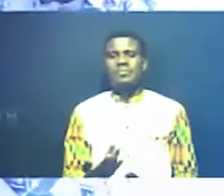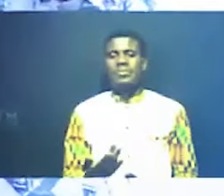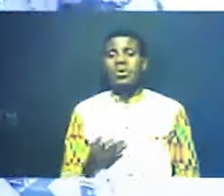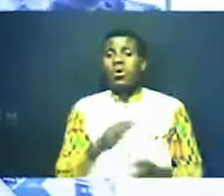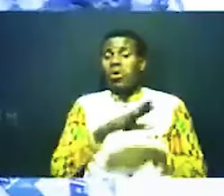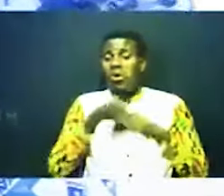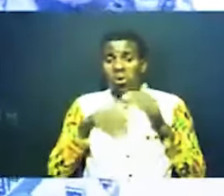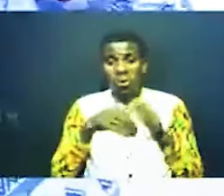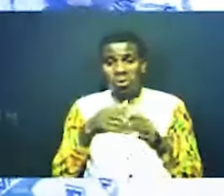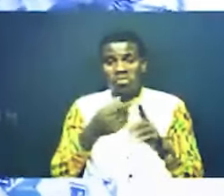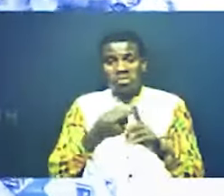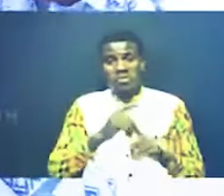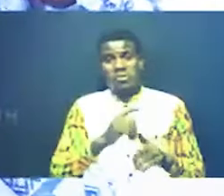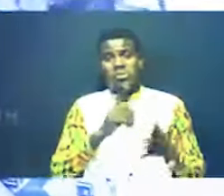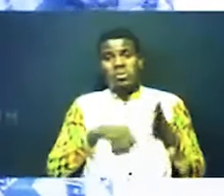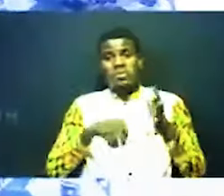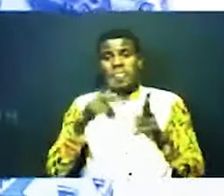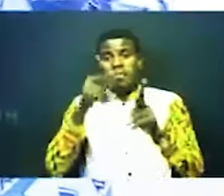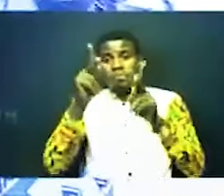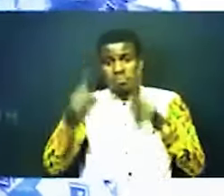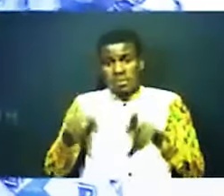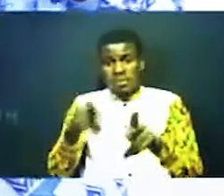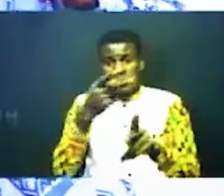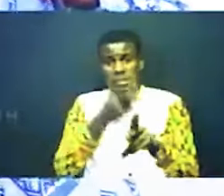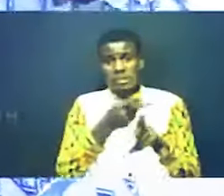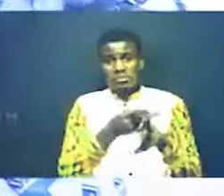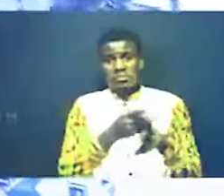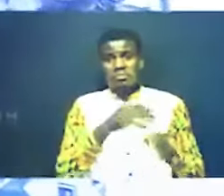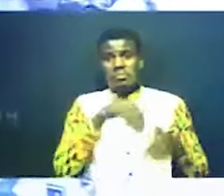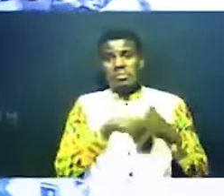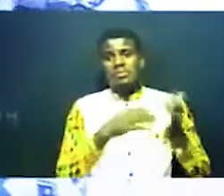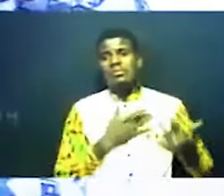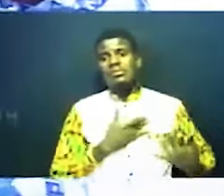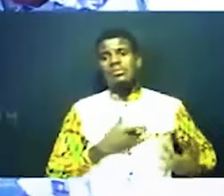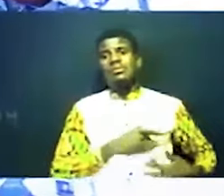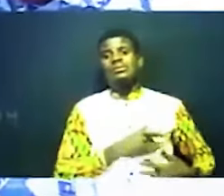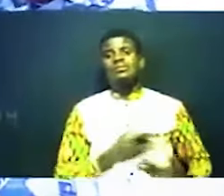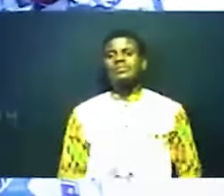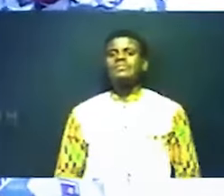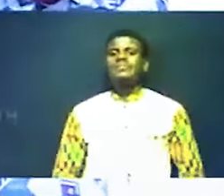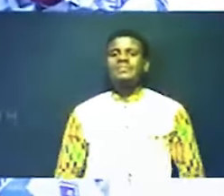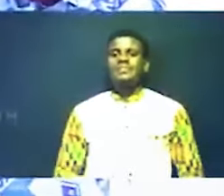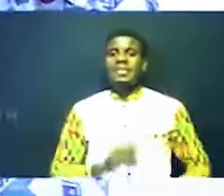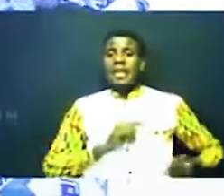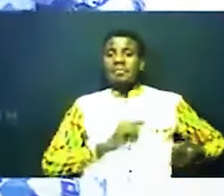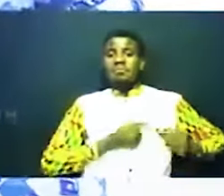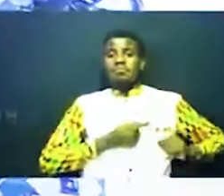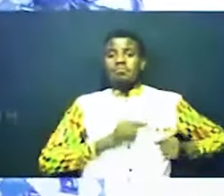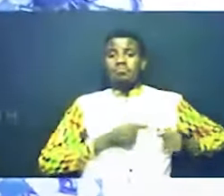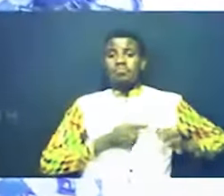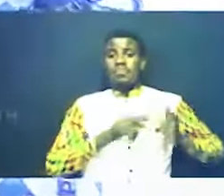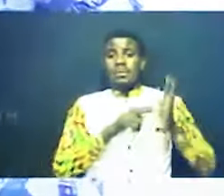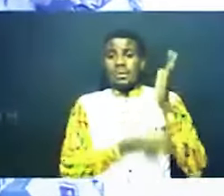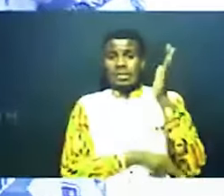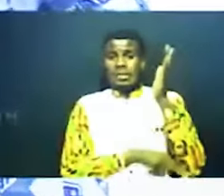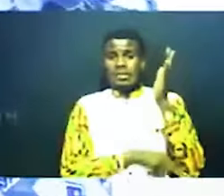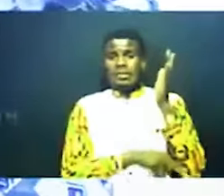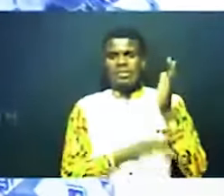over in the thoughts. Bitterness is a malady of the heart.